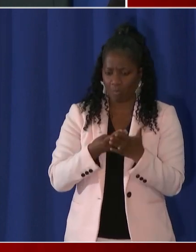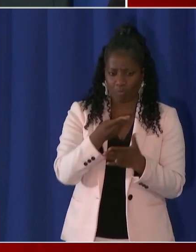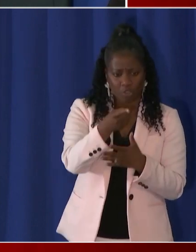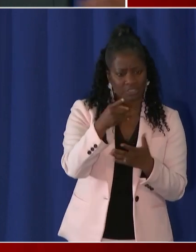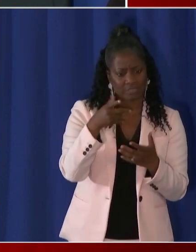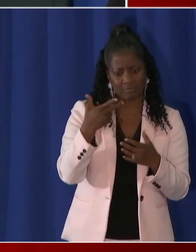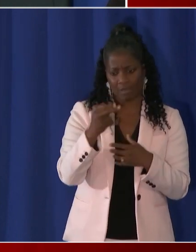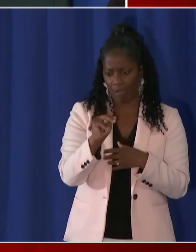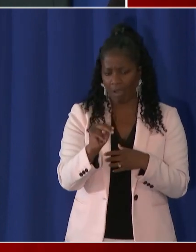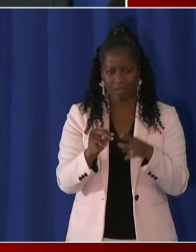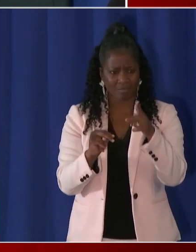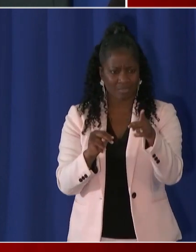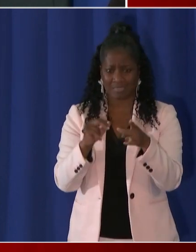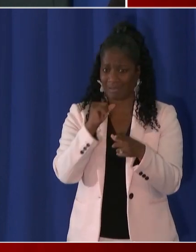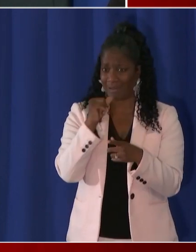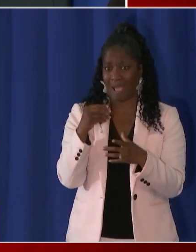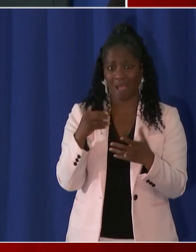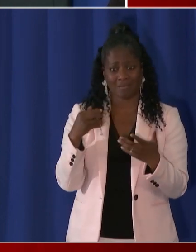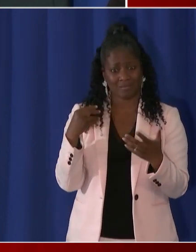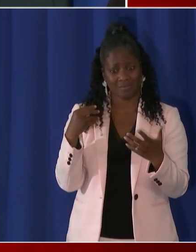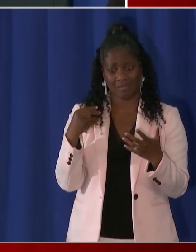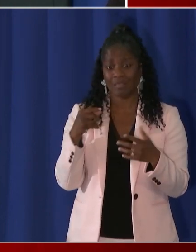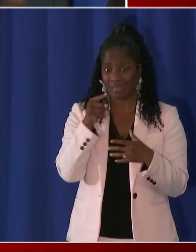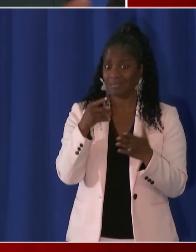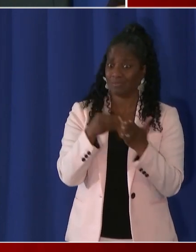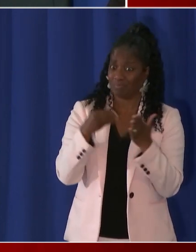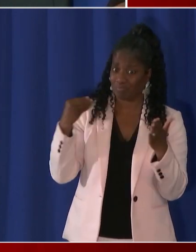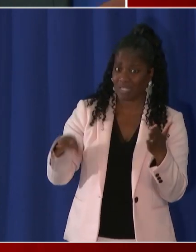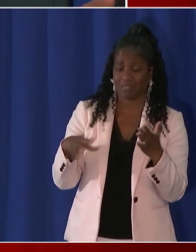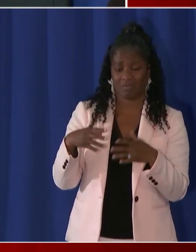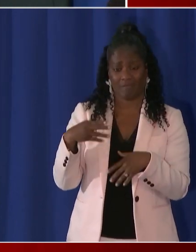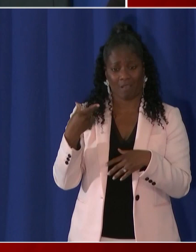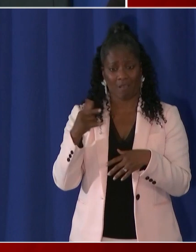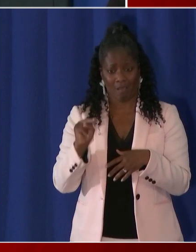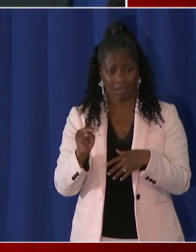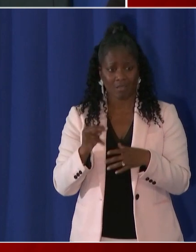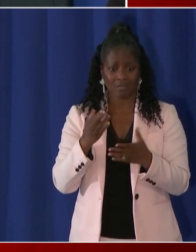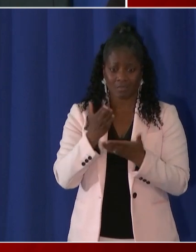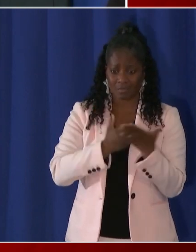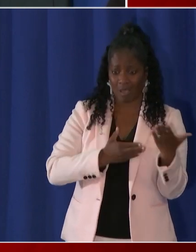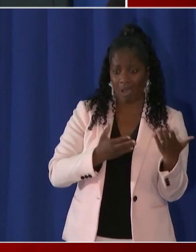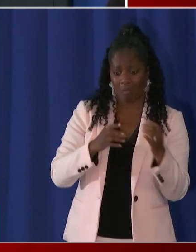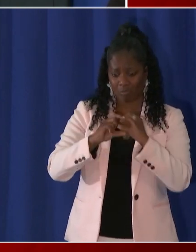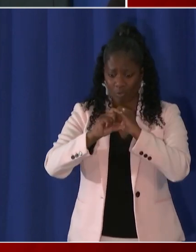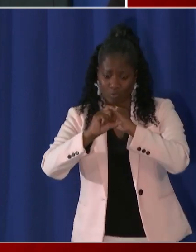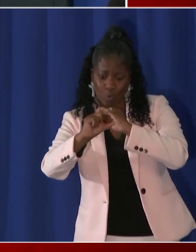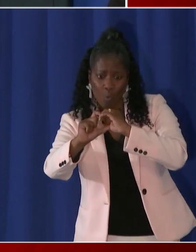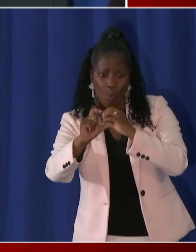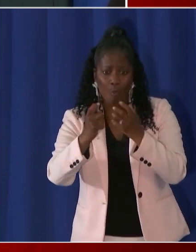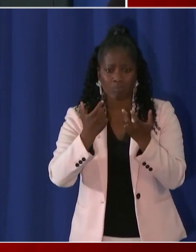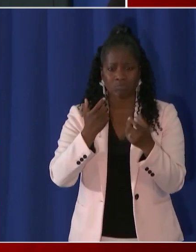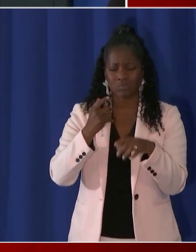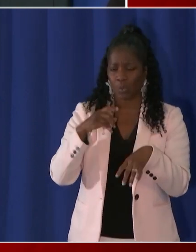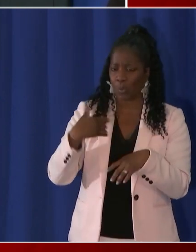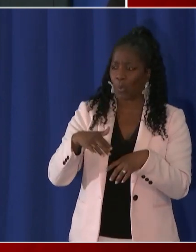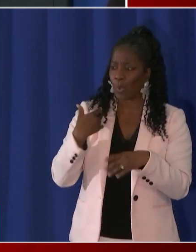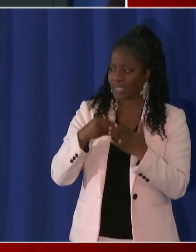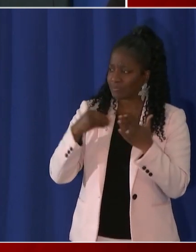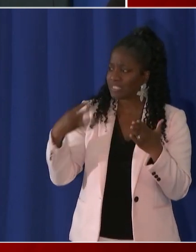these firearms. These are not inexpensive firearms, and certainly the hardware that's on there, the scopes and stuff, is very expensive